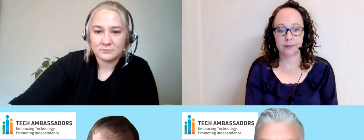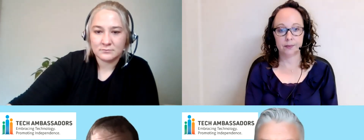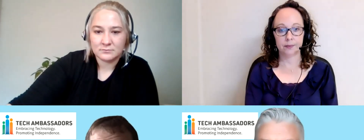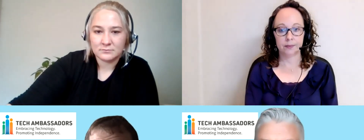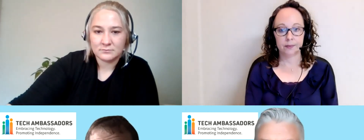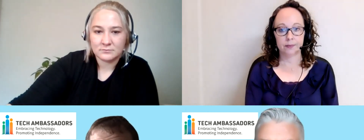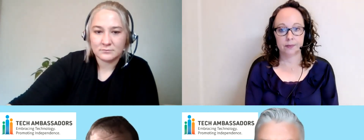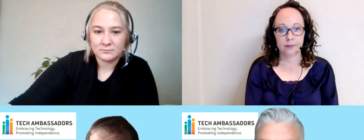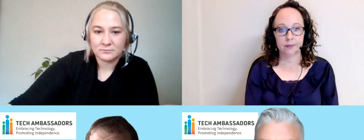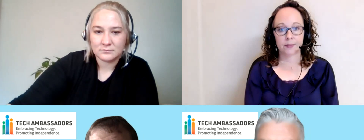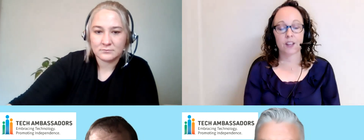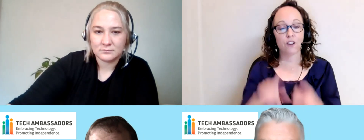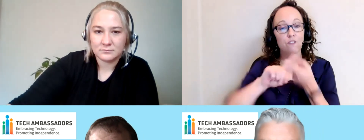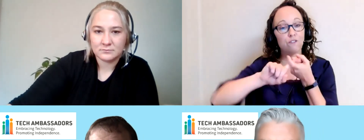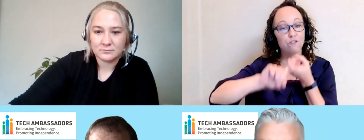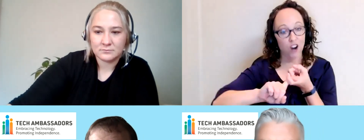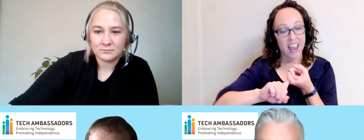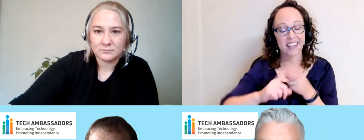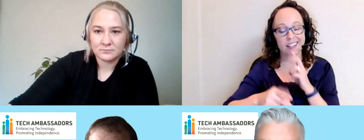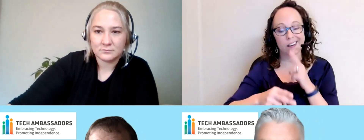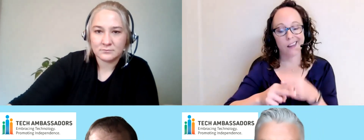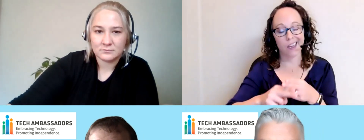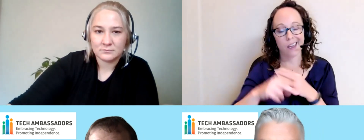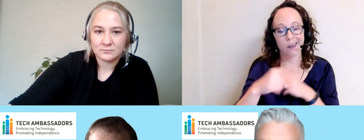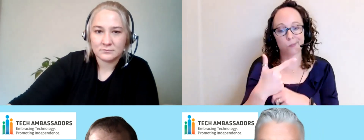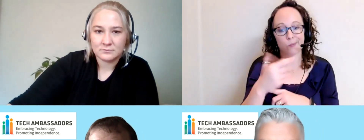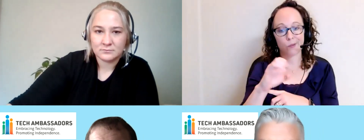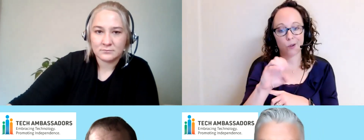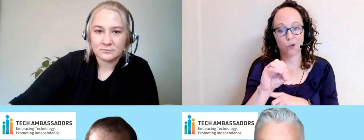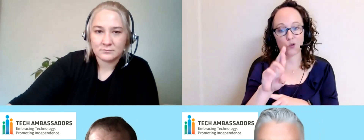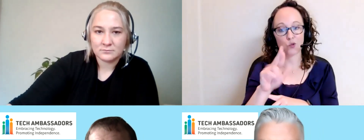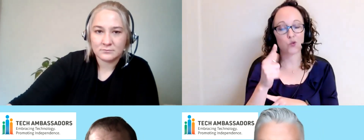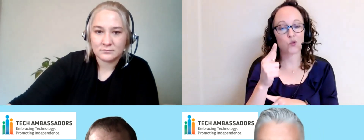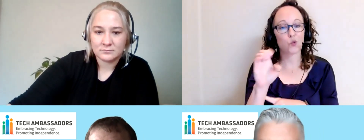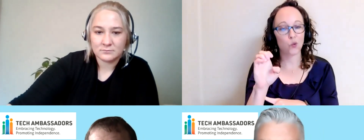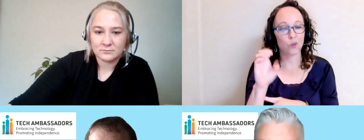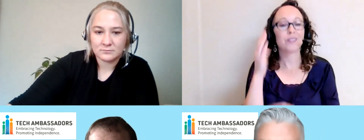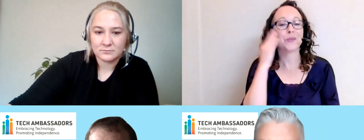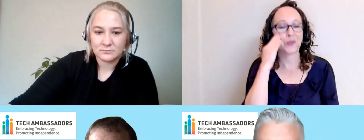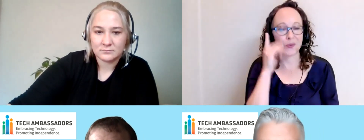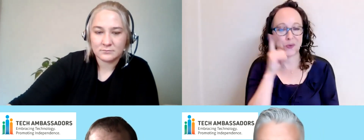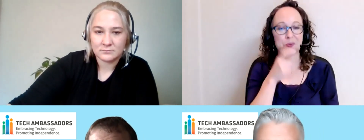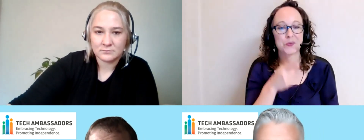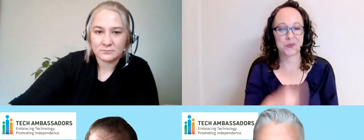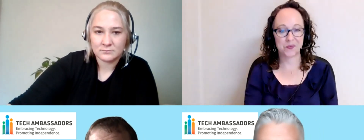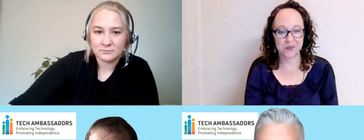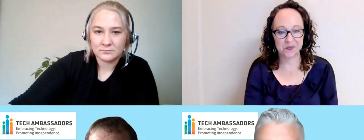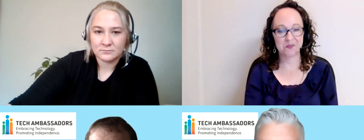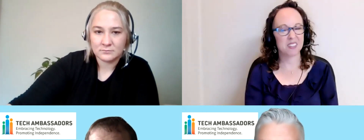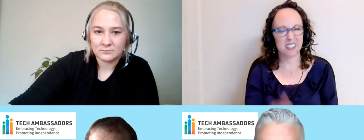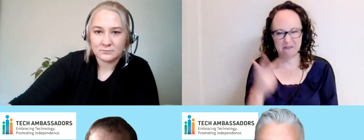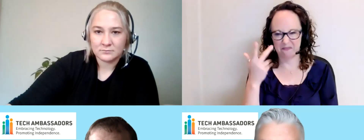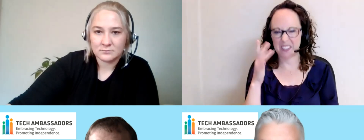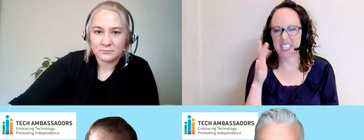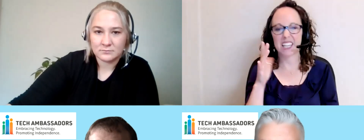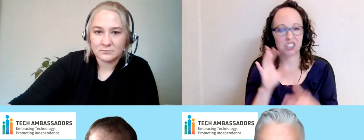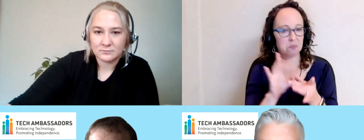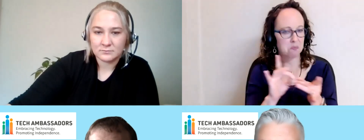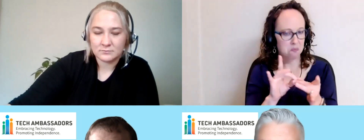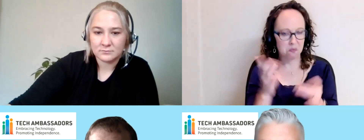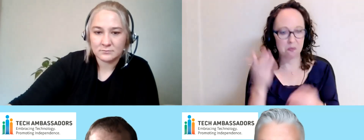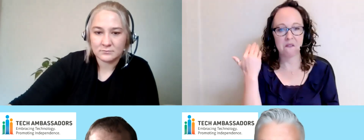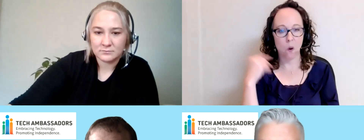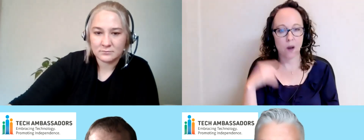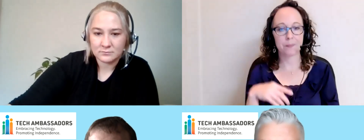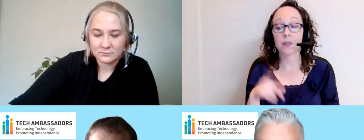This is our friend George. I think George has visited us on another event, at least one. Welcome, George.